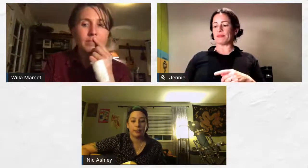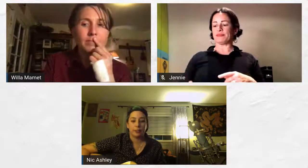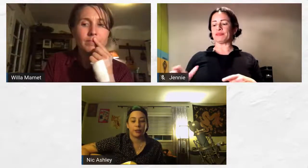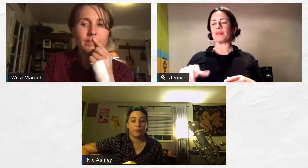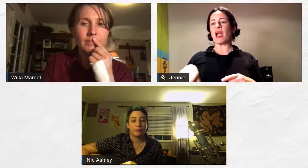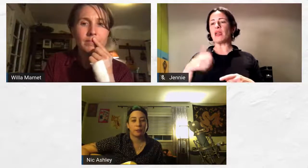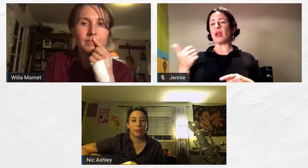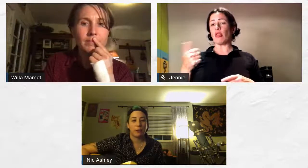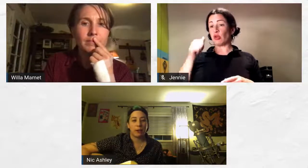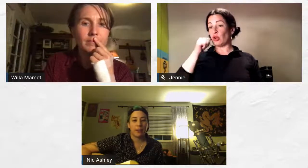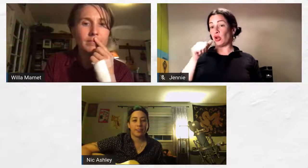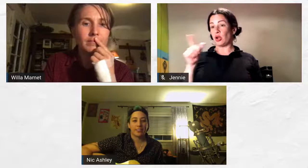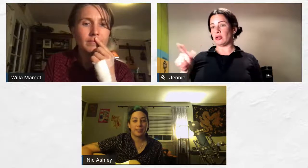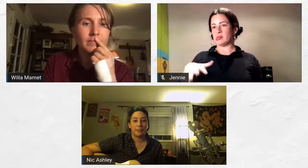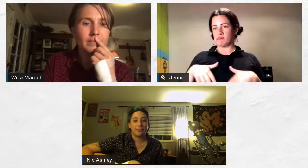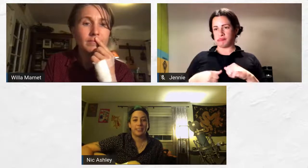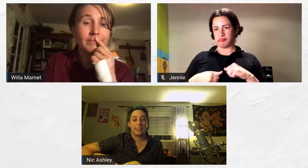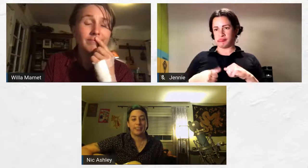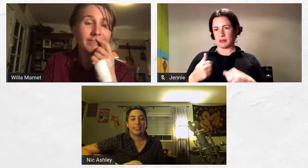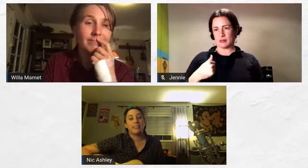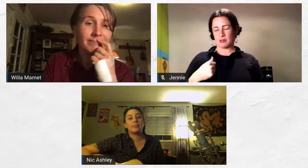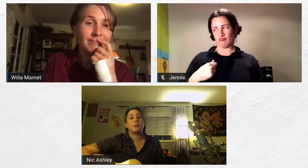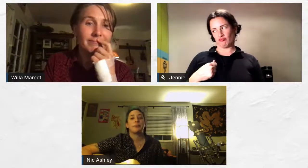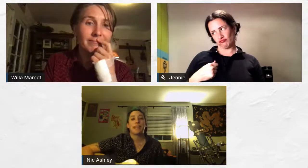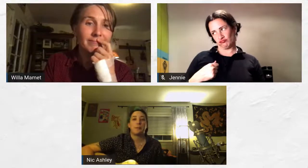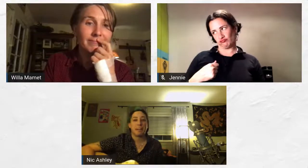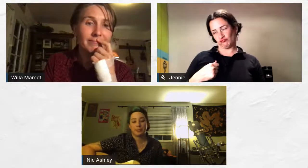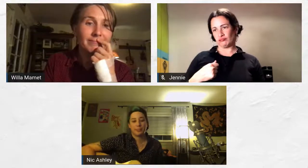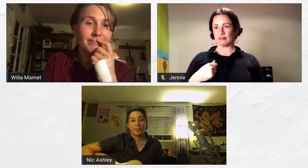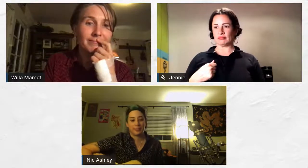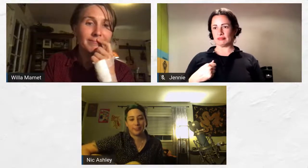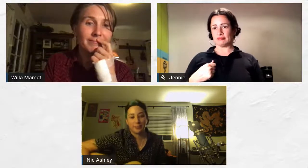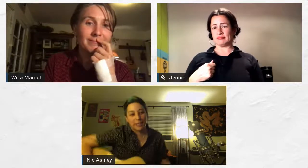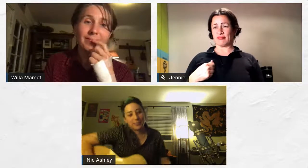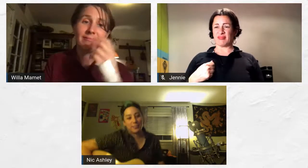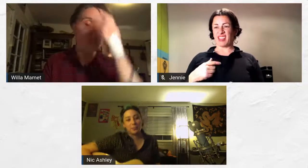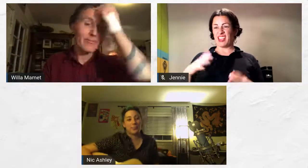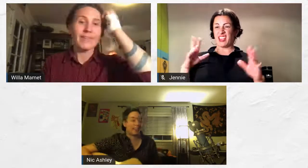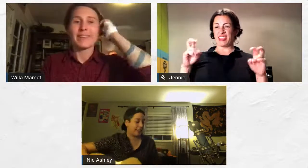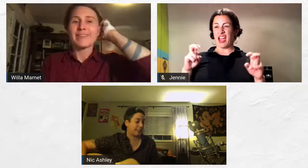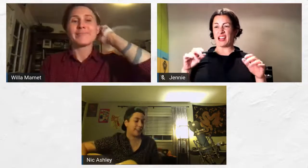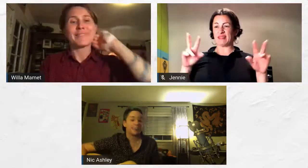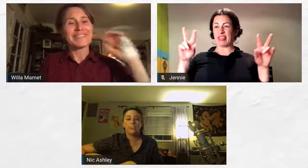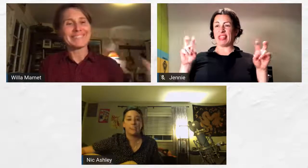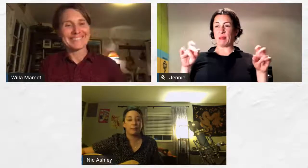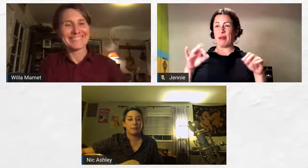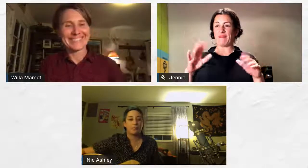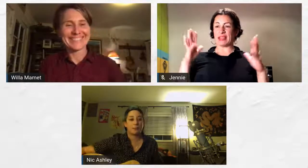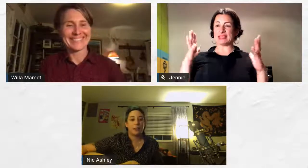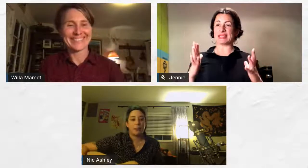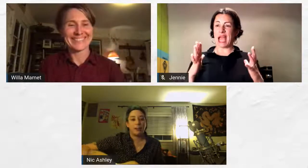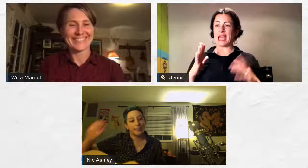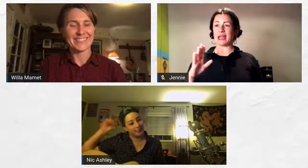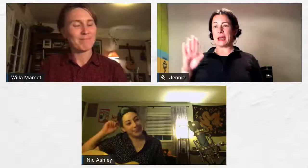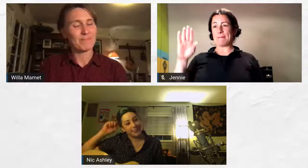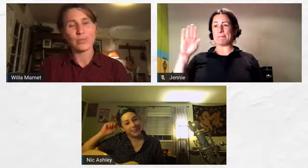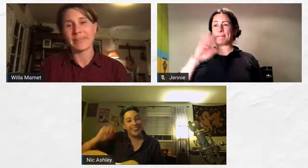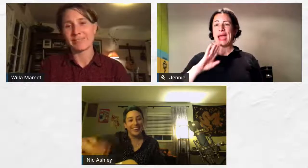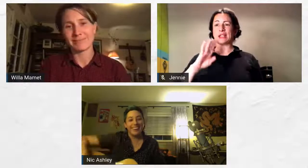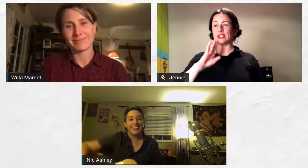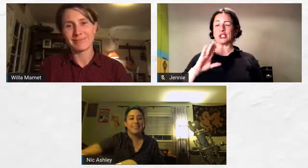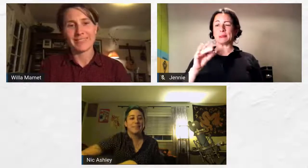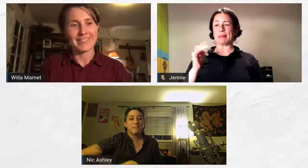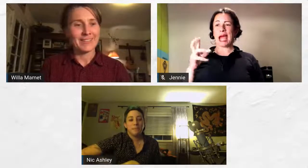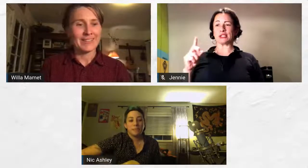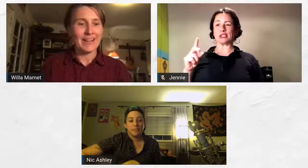another girl break my heart, in the spirit of sad bastard songs, as Genesis would say. I think it fits pretty well.